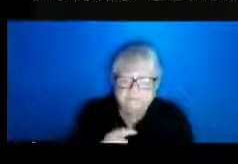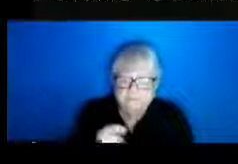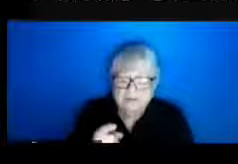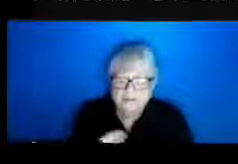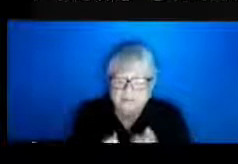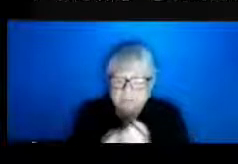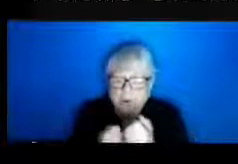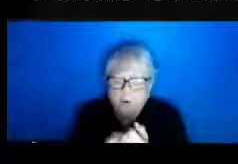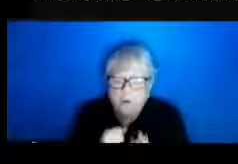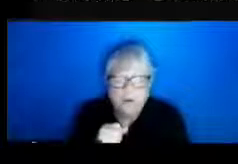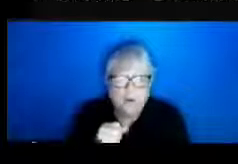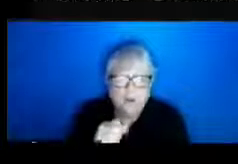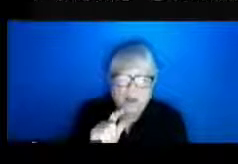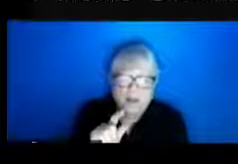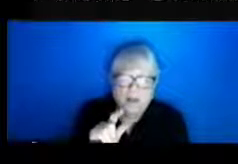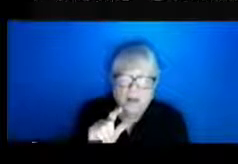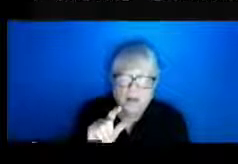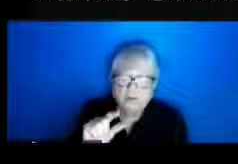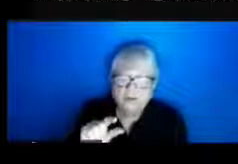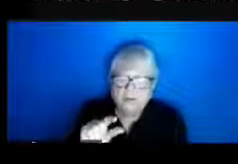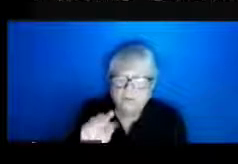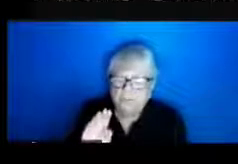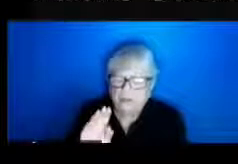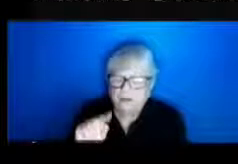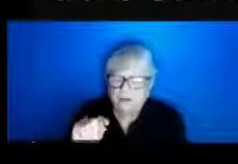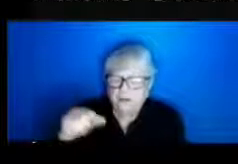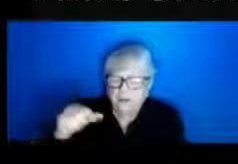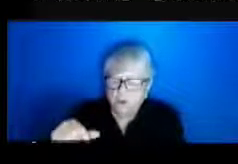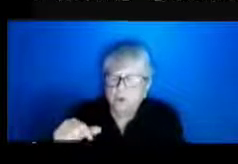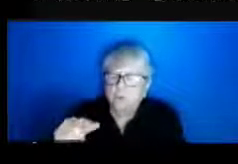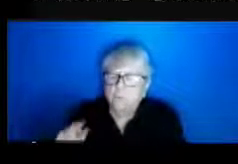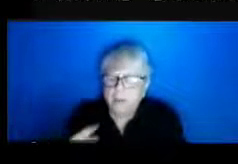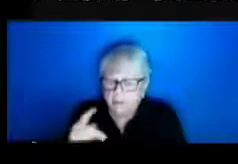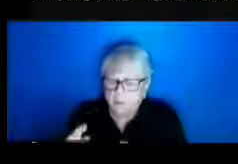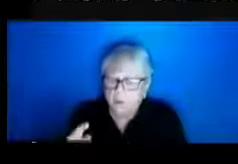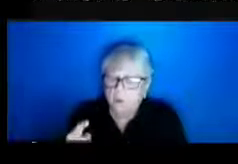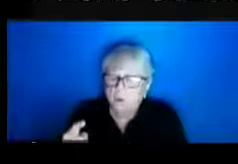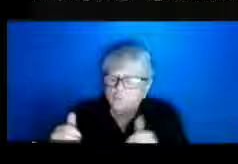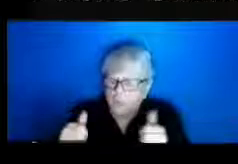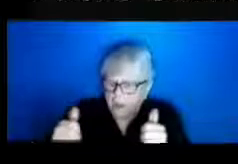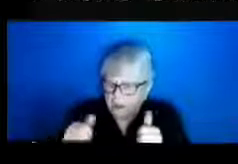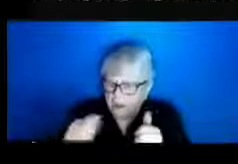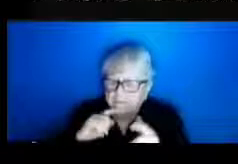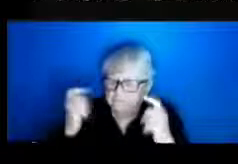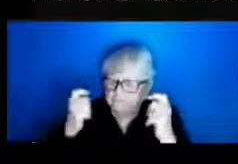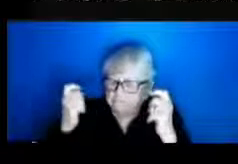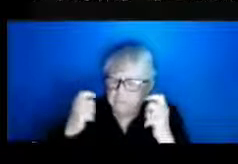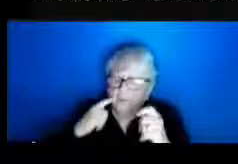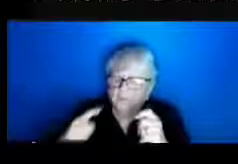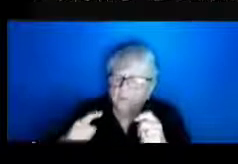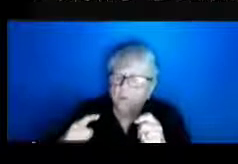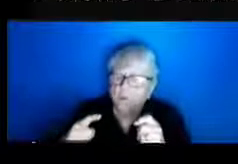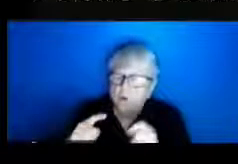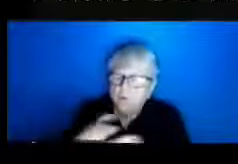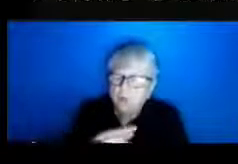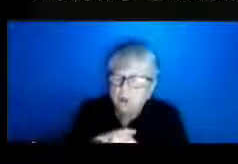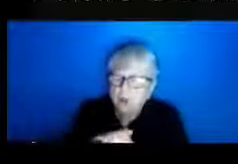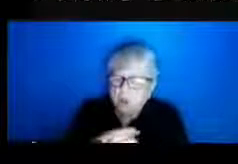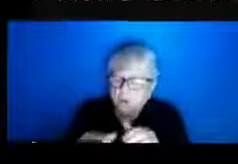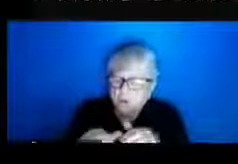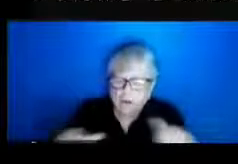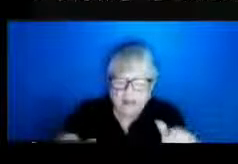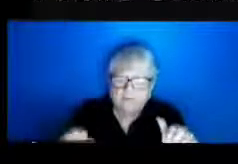of LGBTQ plus candidates at the local level, as well throughout the Silicon Valley Pass, which creates kind of a nice belt of LGBTQ